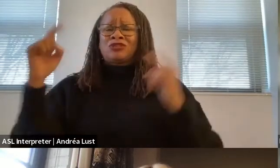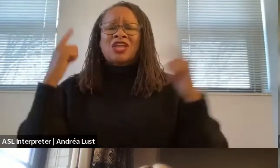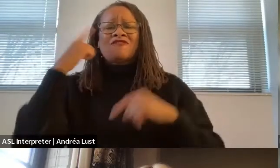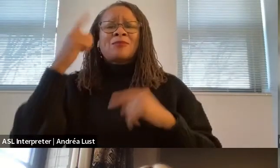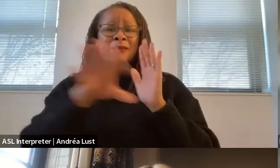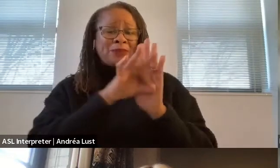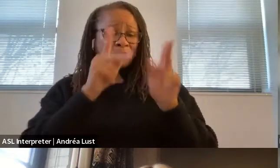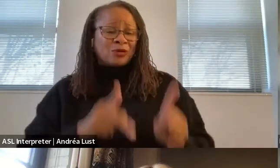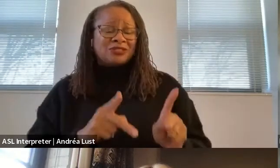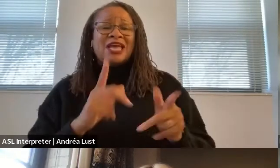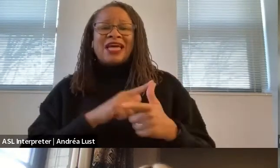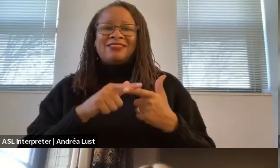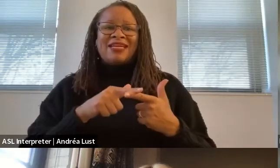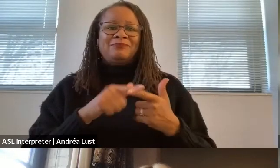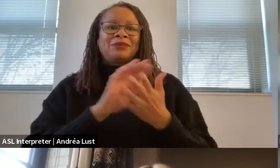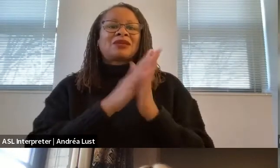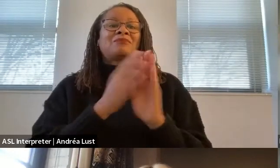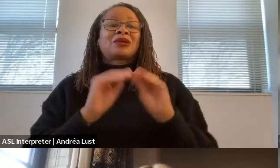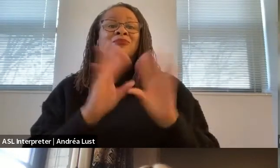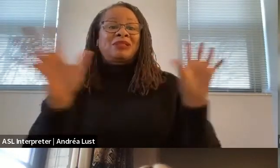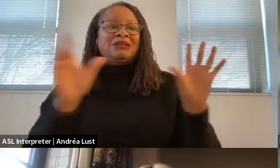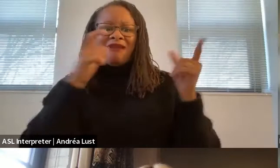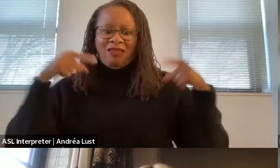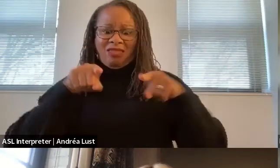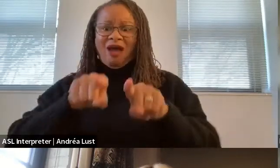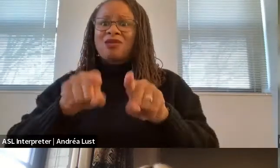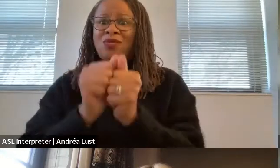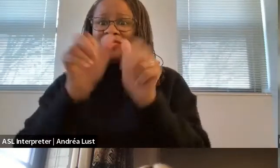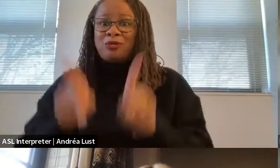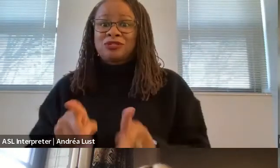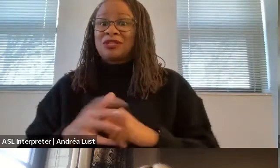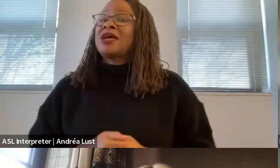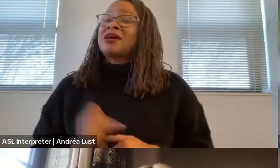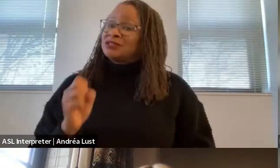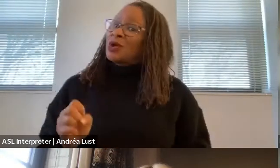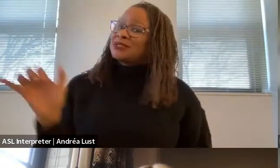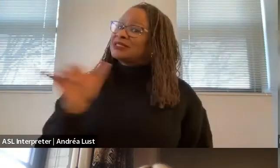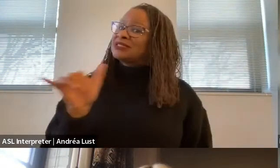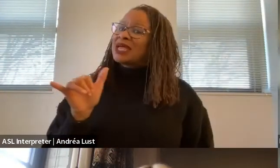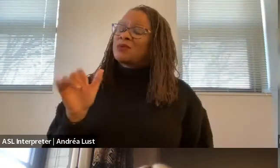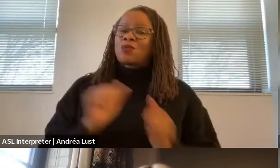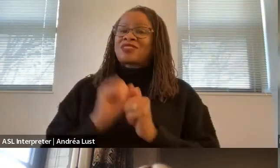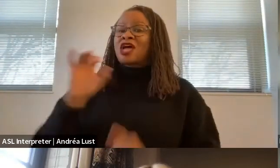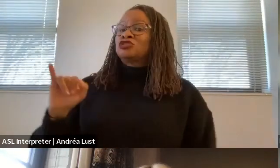to like be completely not aligned with them. But yeah, and that was the same thing with Josh, and that was the same thing with